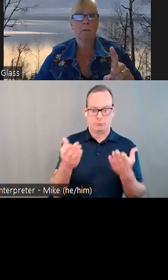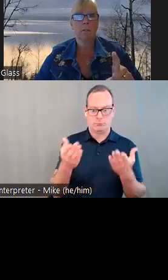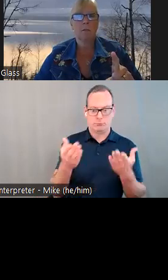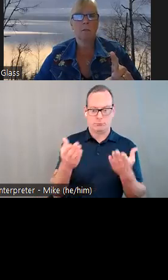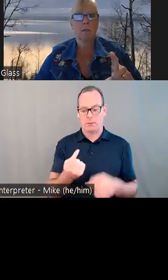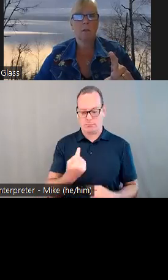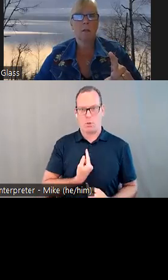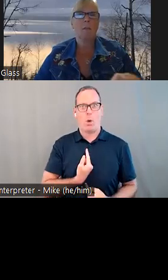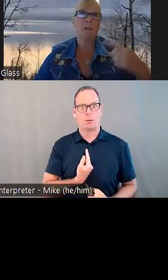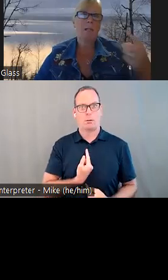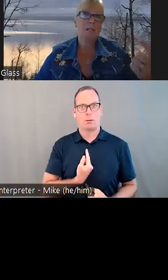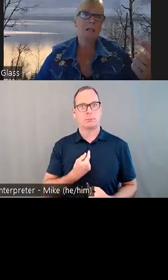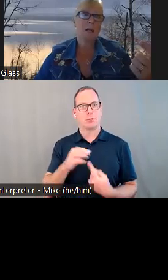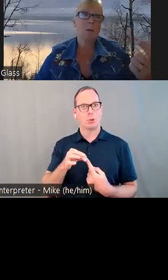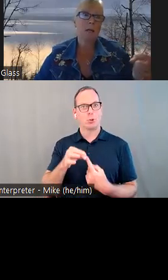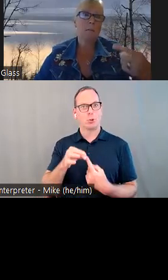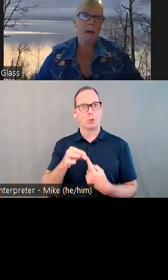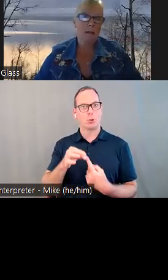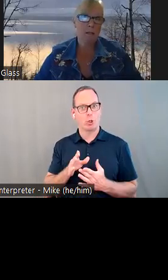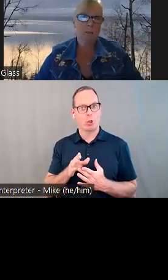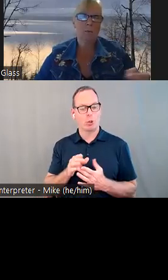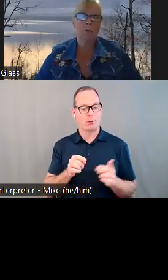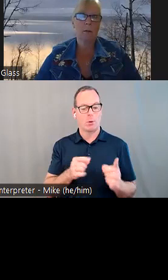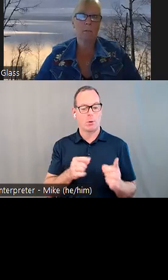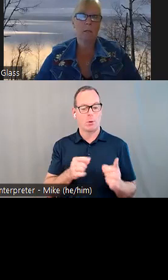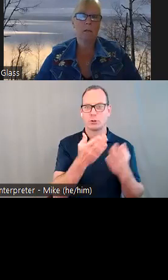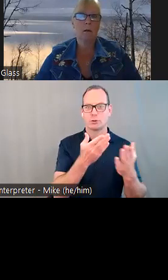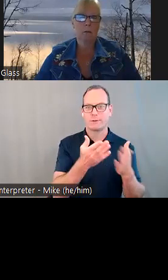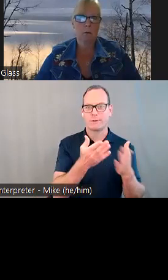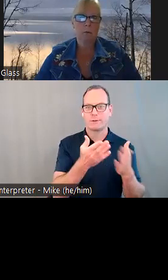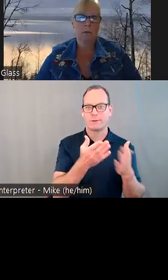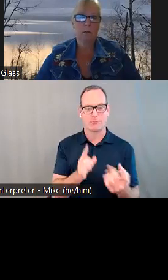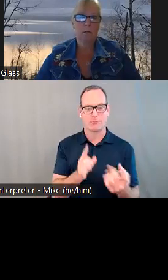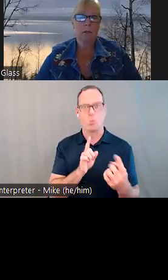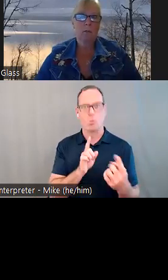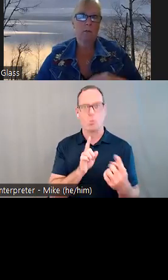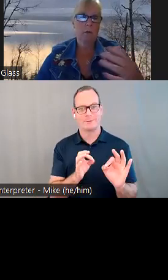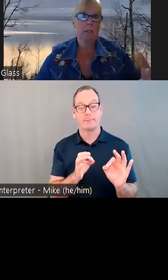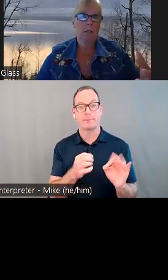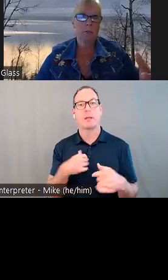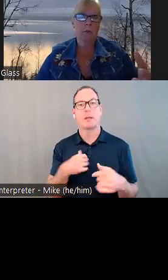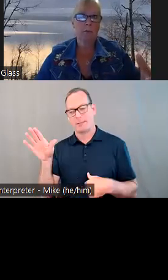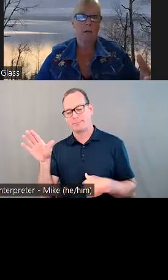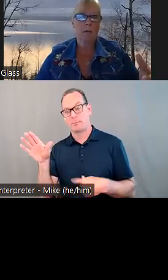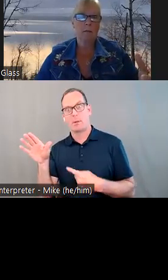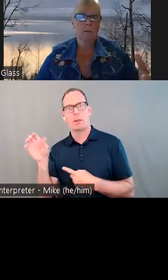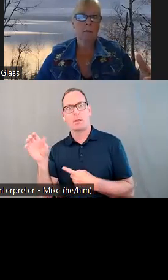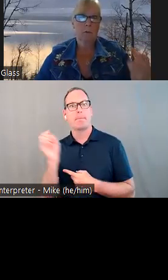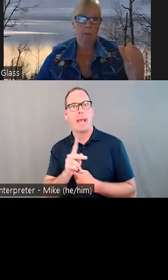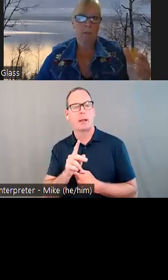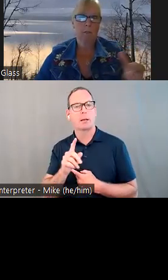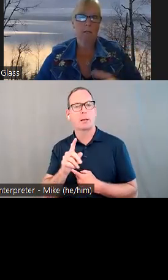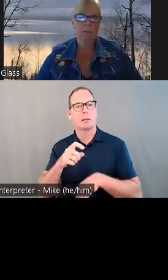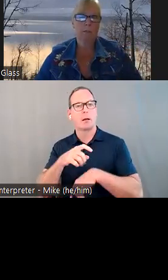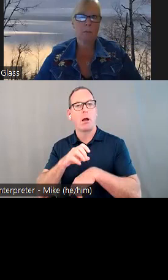for this fiscal year. But let's say that I want to come back to your program in October. Well, you've already closed my file. You've